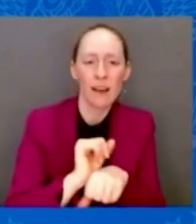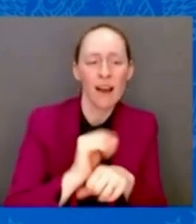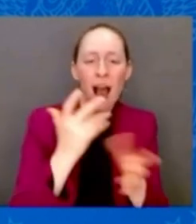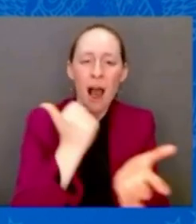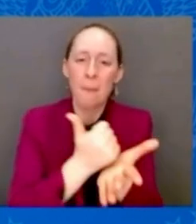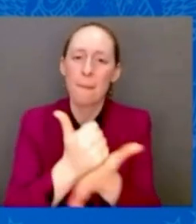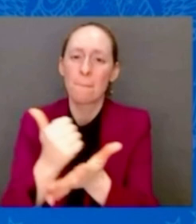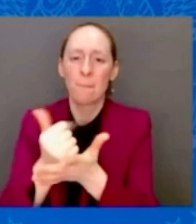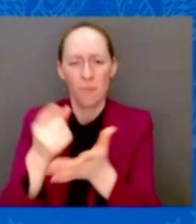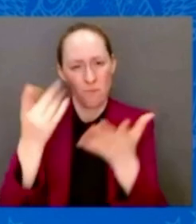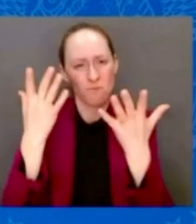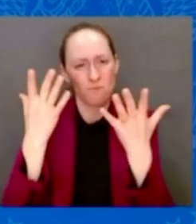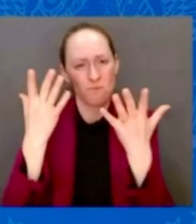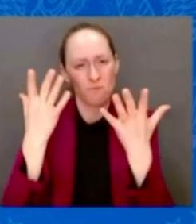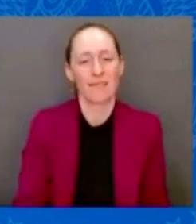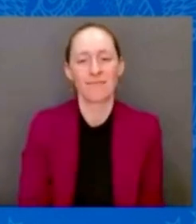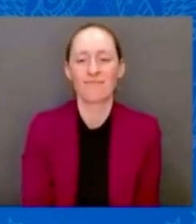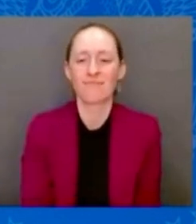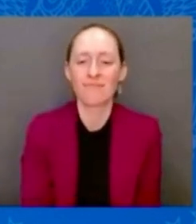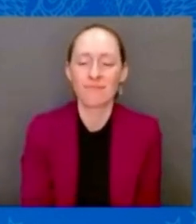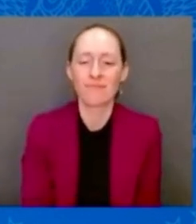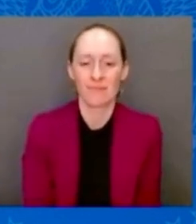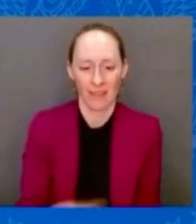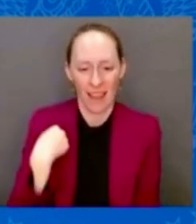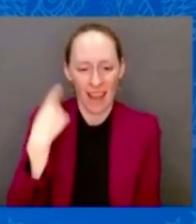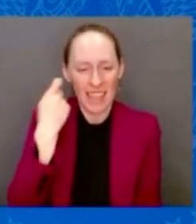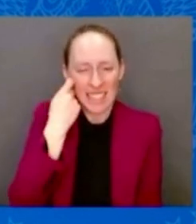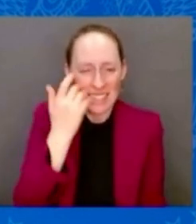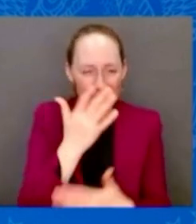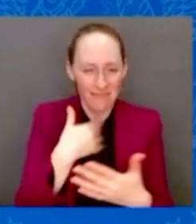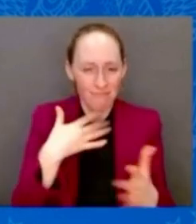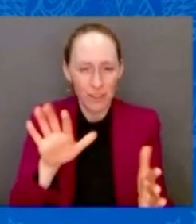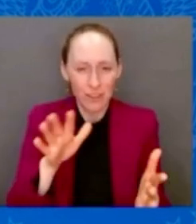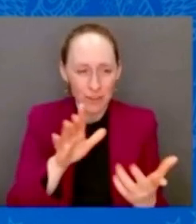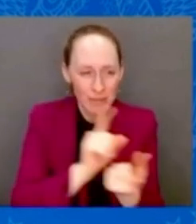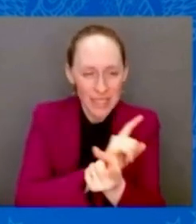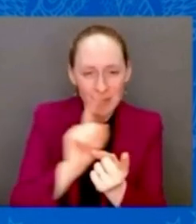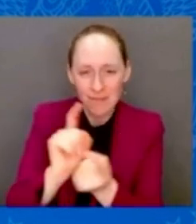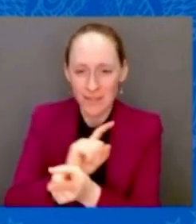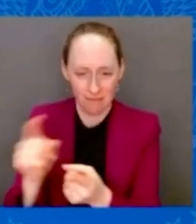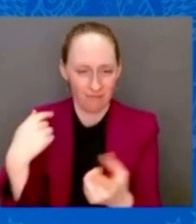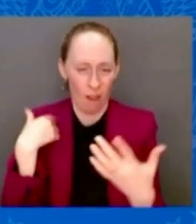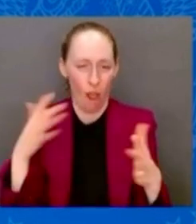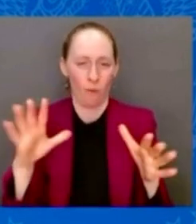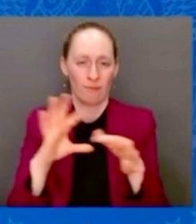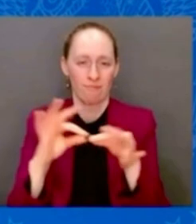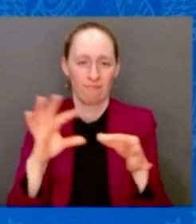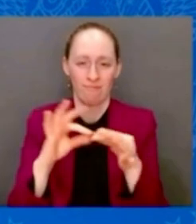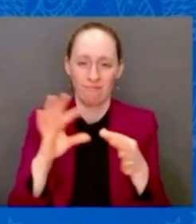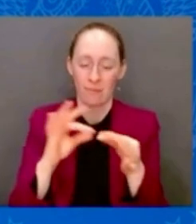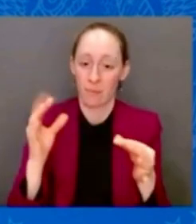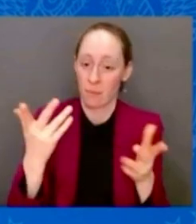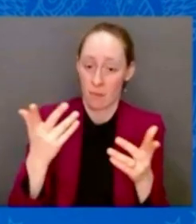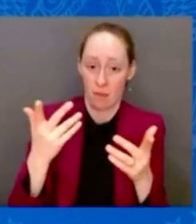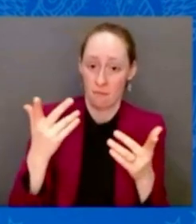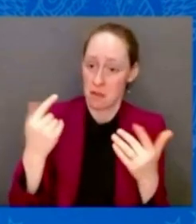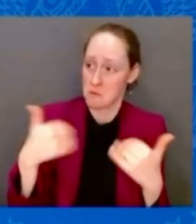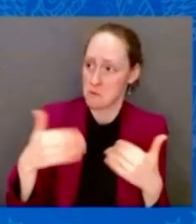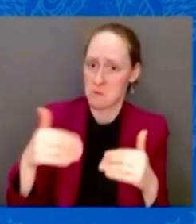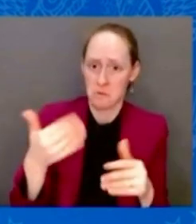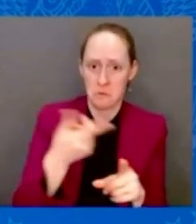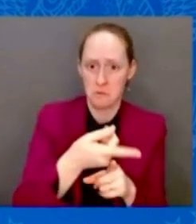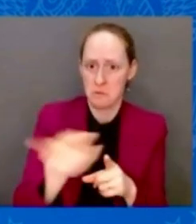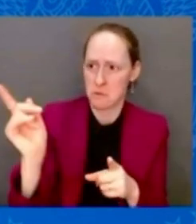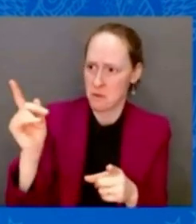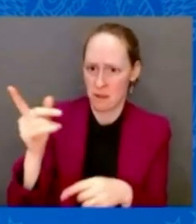don't know any other group of people who risk their lives to save someone's home or property, and